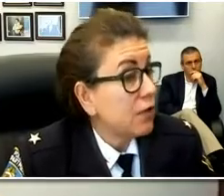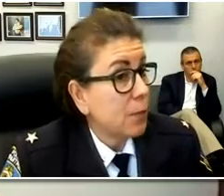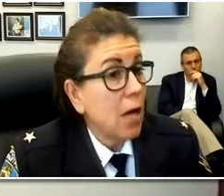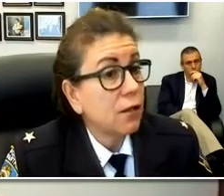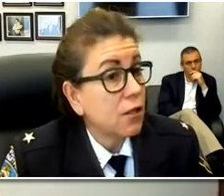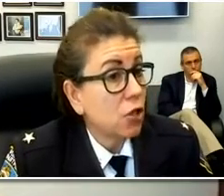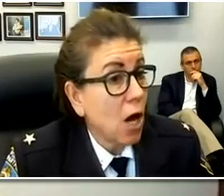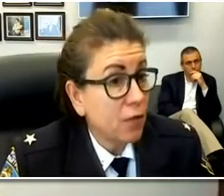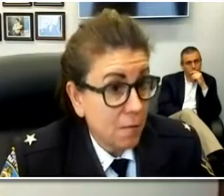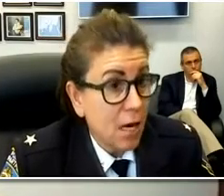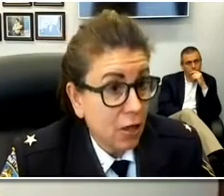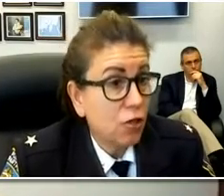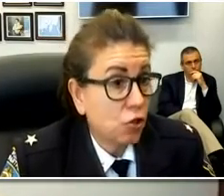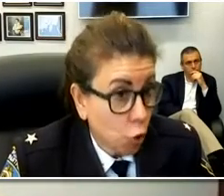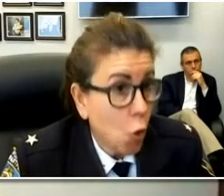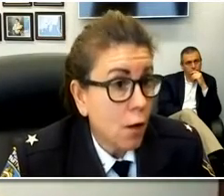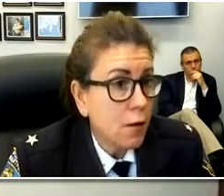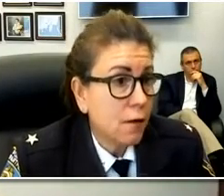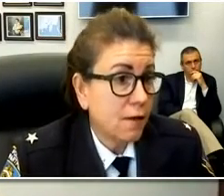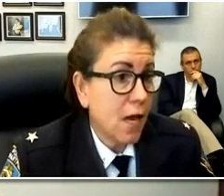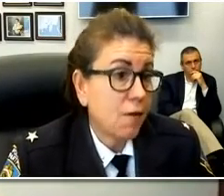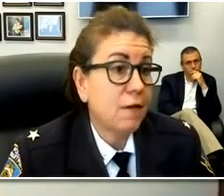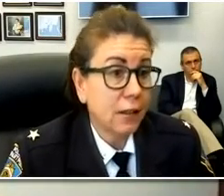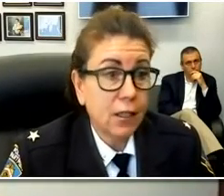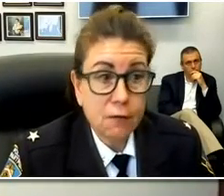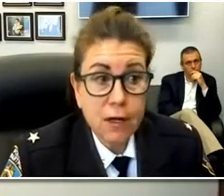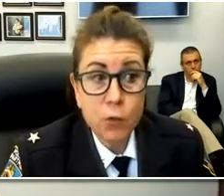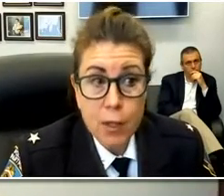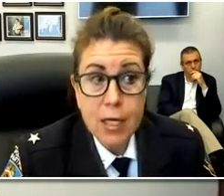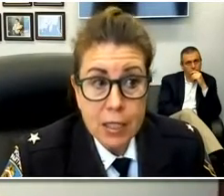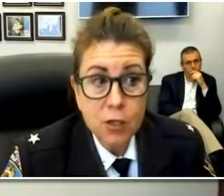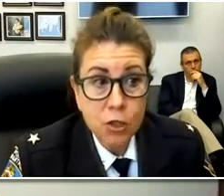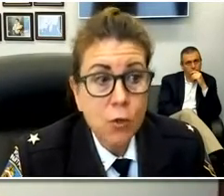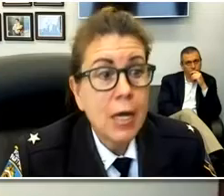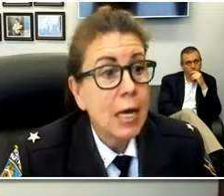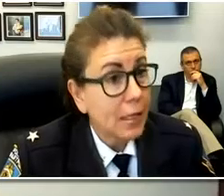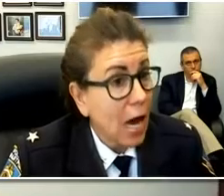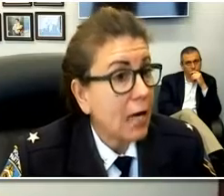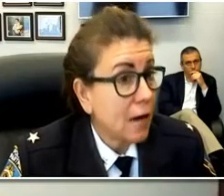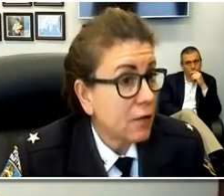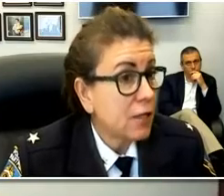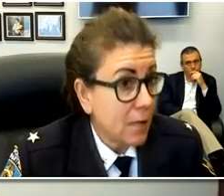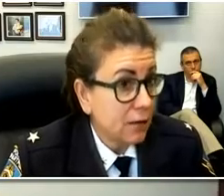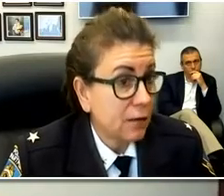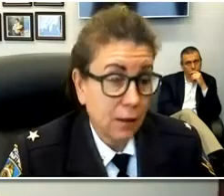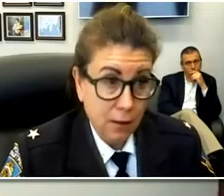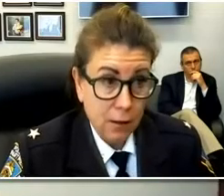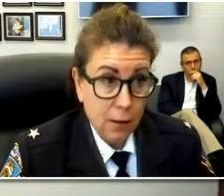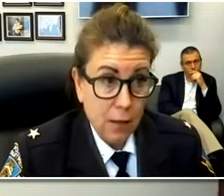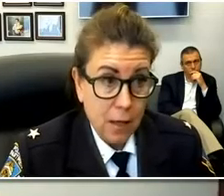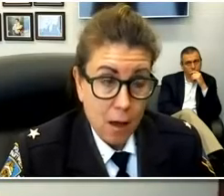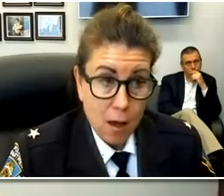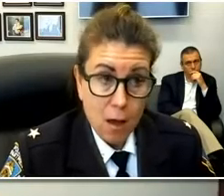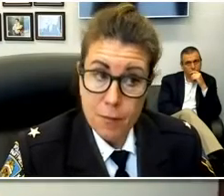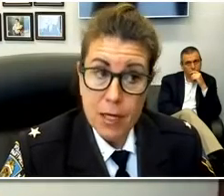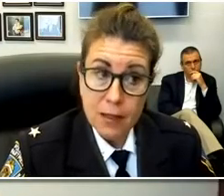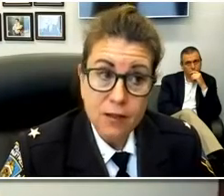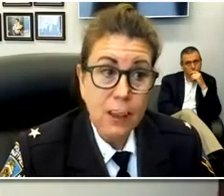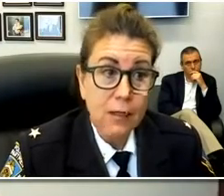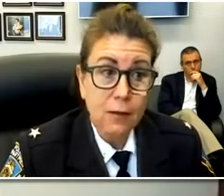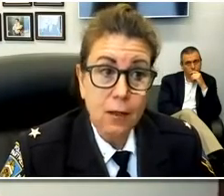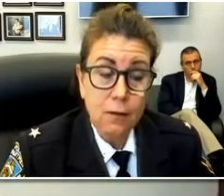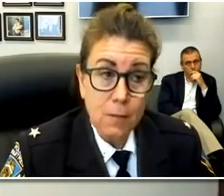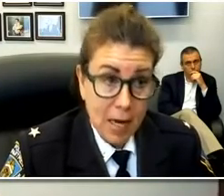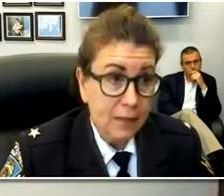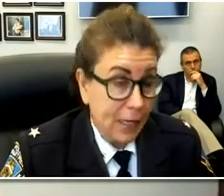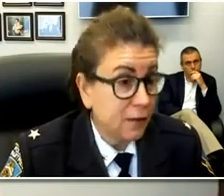misnomer that you're you're uh that's being referred to you know there is discretion on some of them and if a complainant does not want an arrest on some